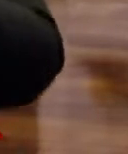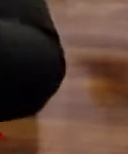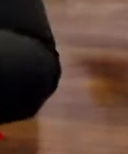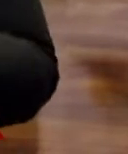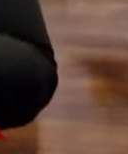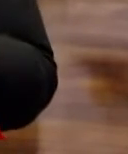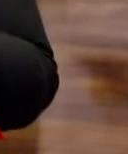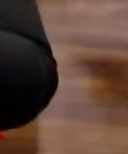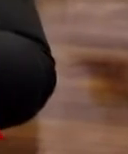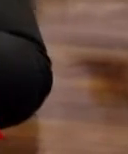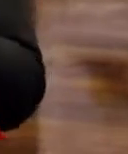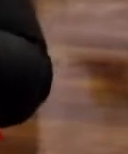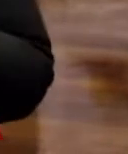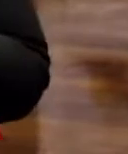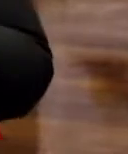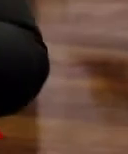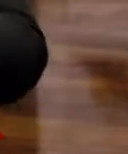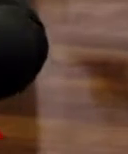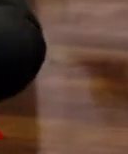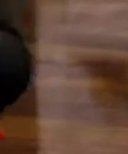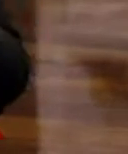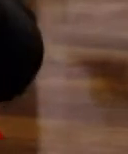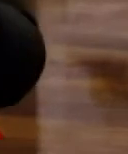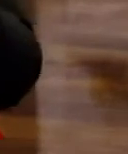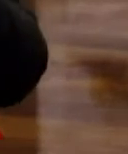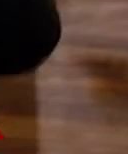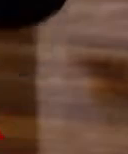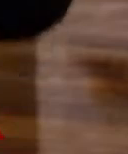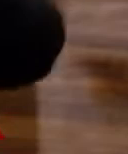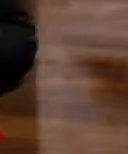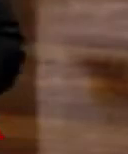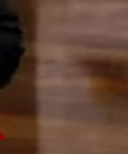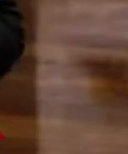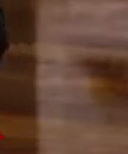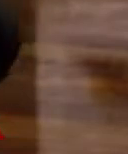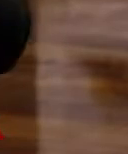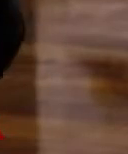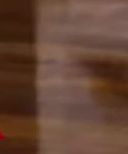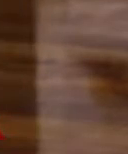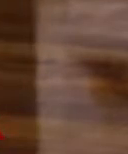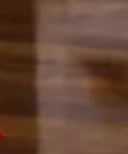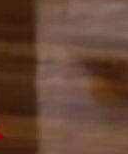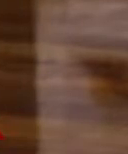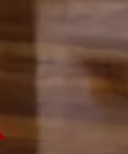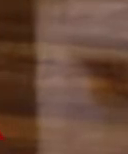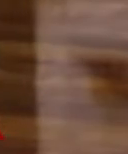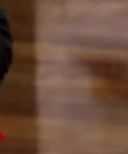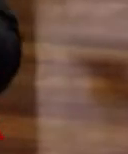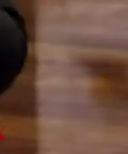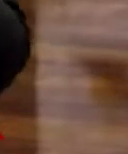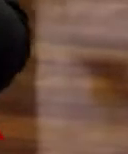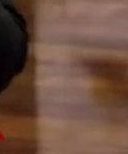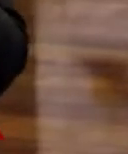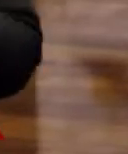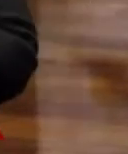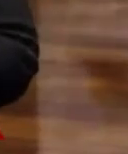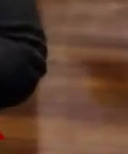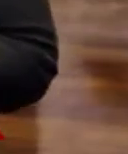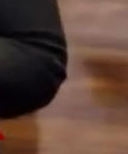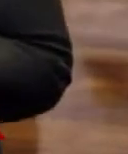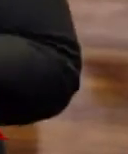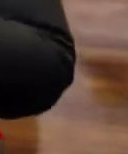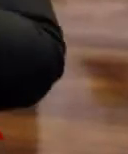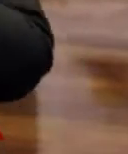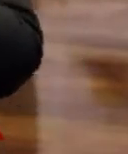Okay. Again, I saw now a fraction of a room, another side clapping.